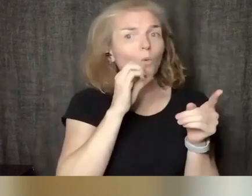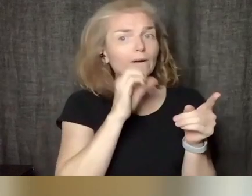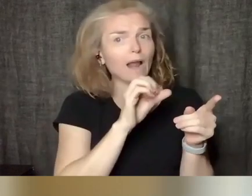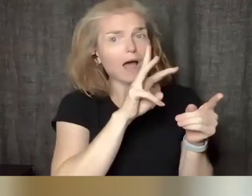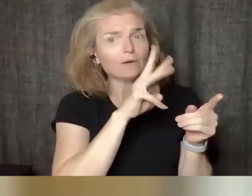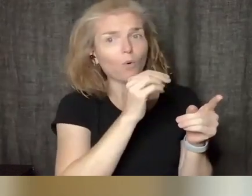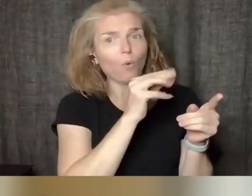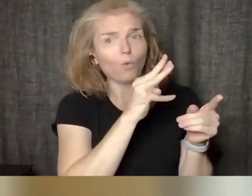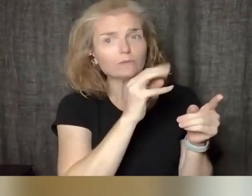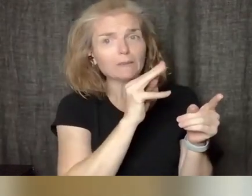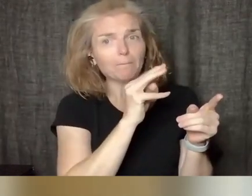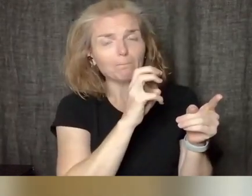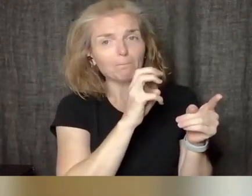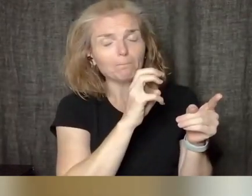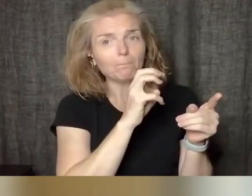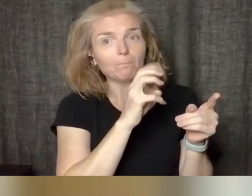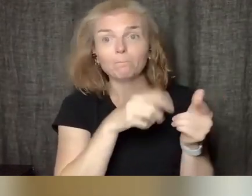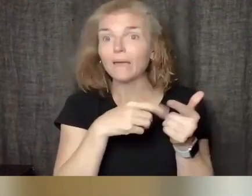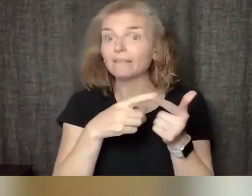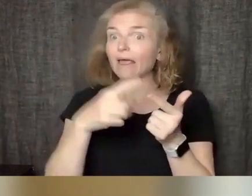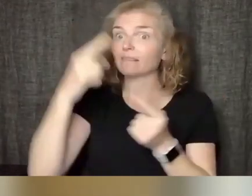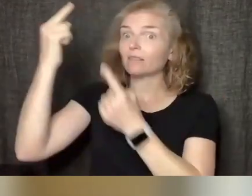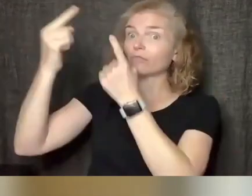And then drop it and come back to sitting and breathing.